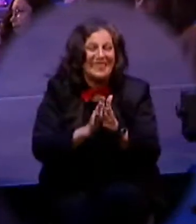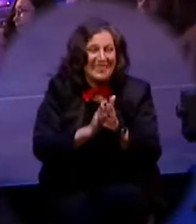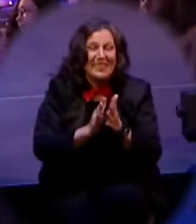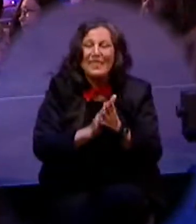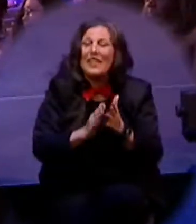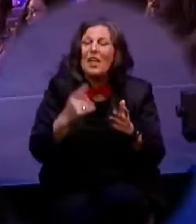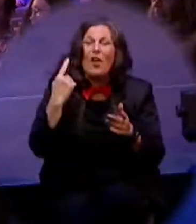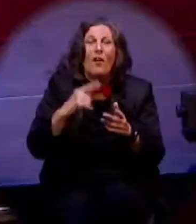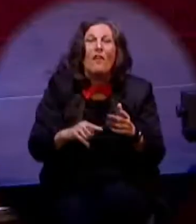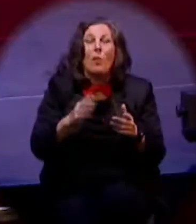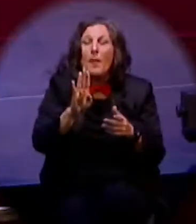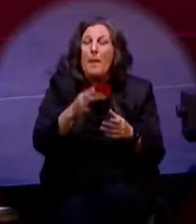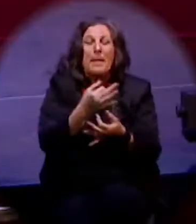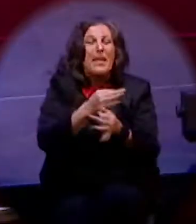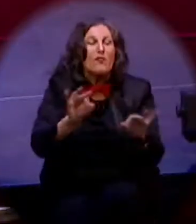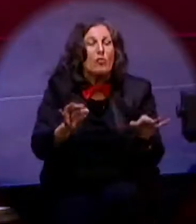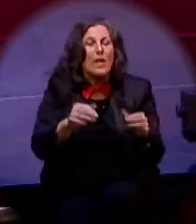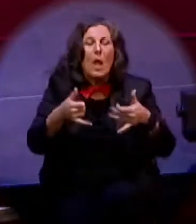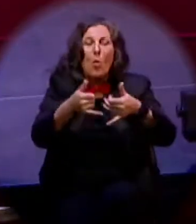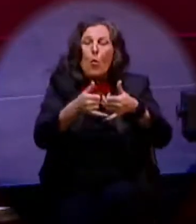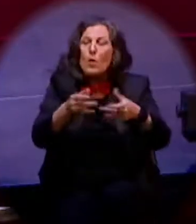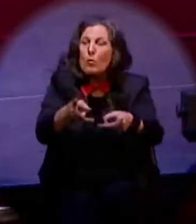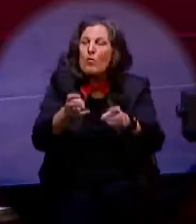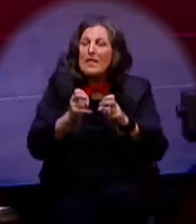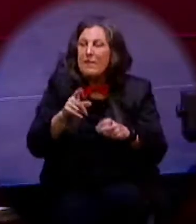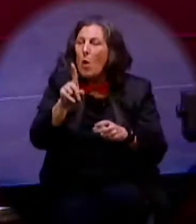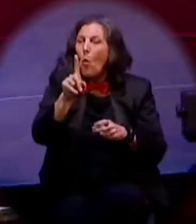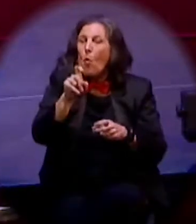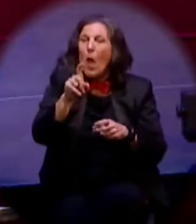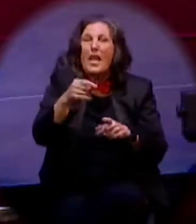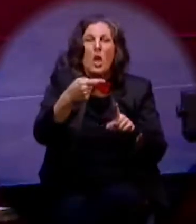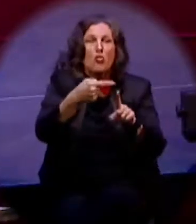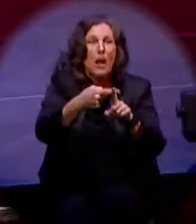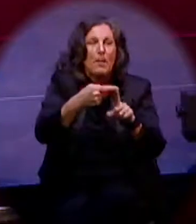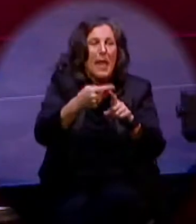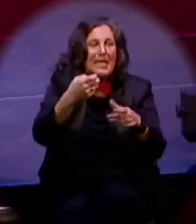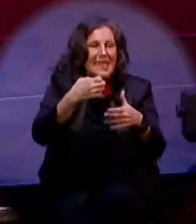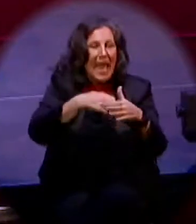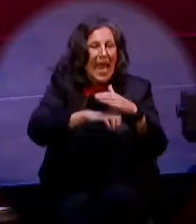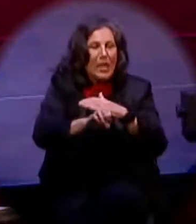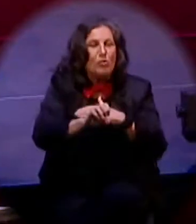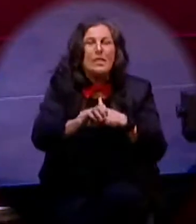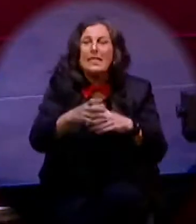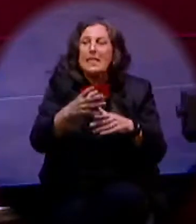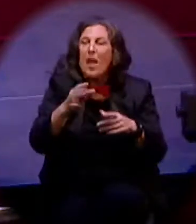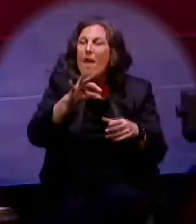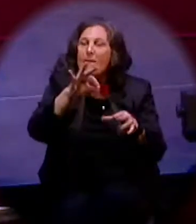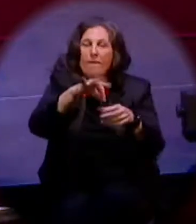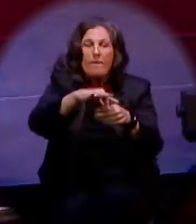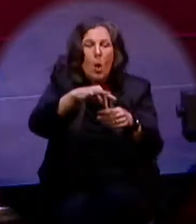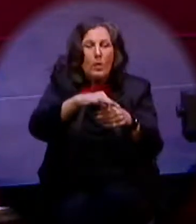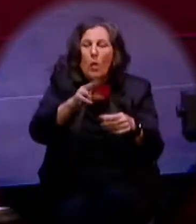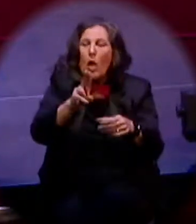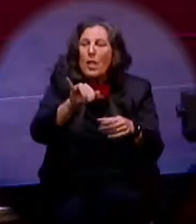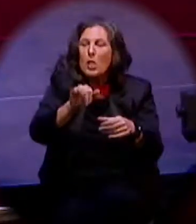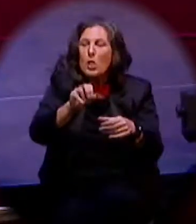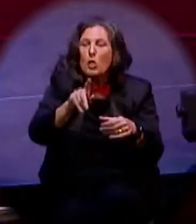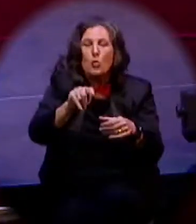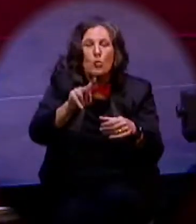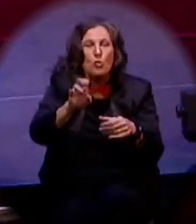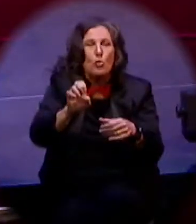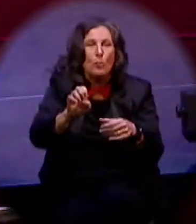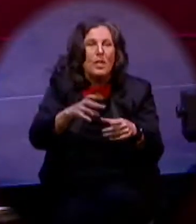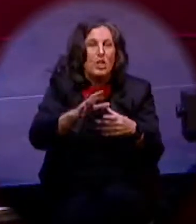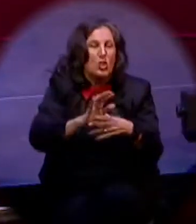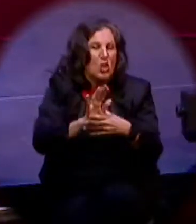For the Be Free Awards this year, we received 100 plus entries. Voting took place on our YouTube and SoundCloud